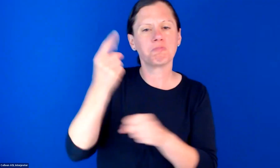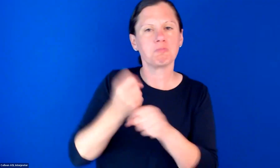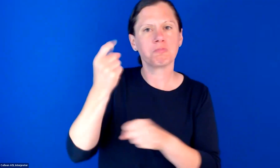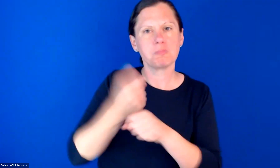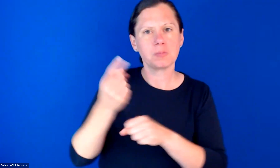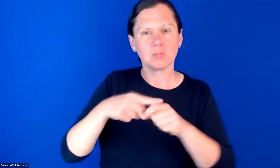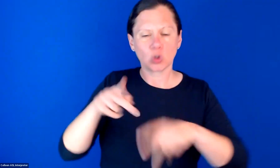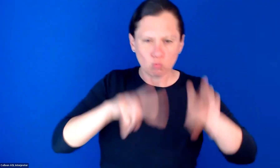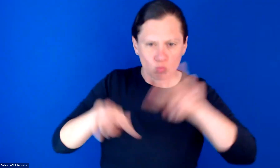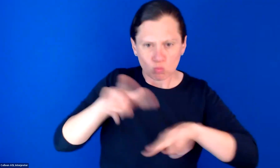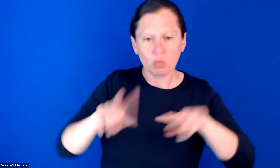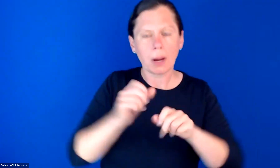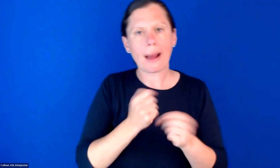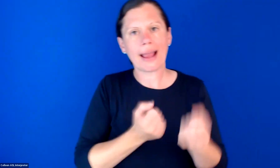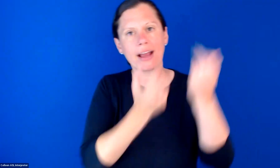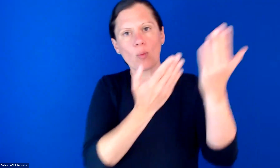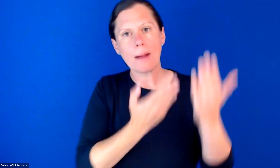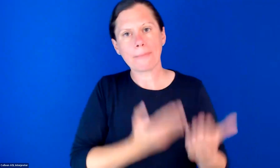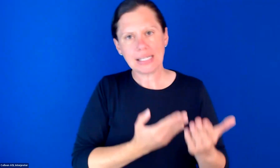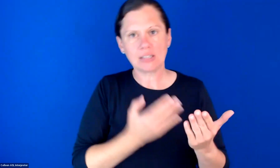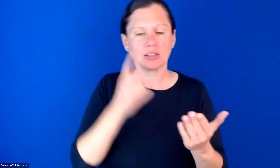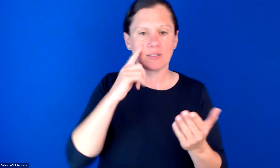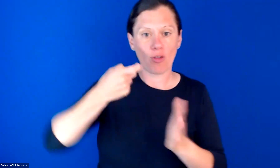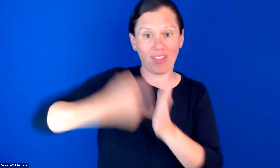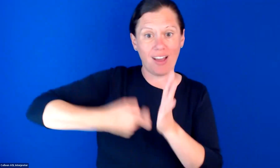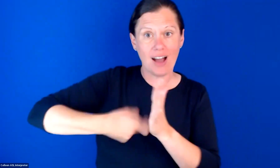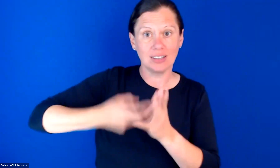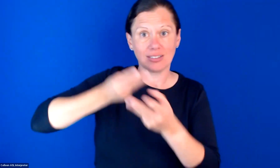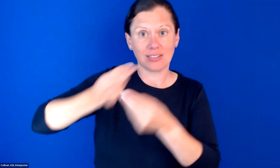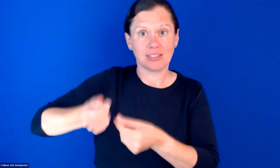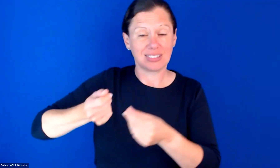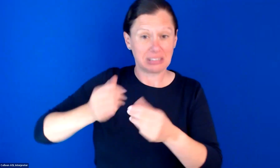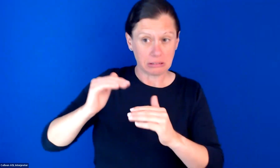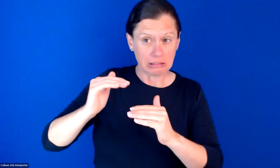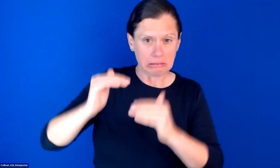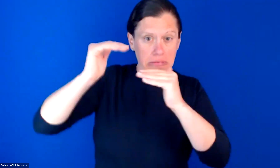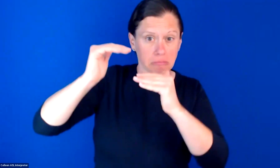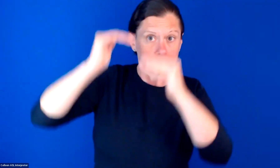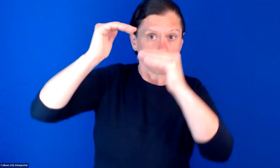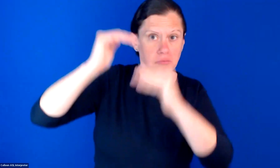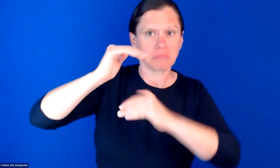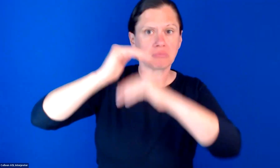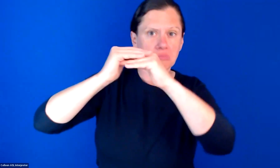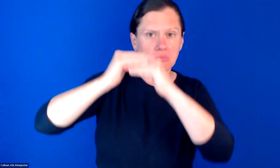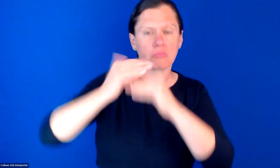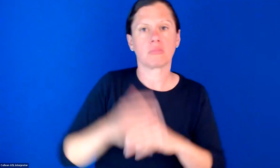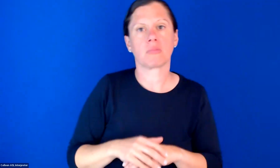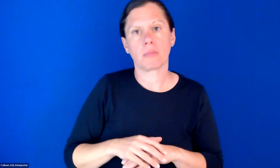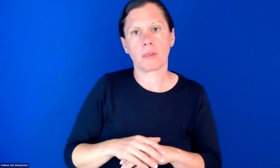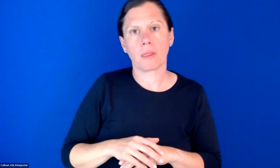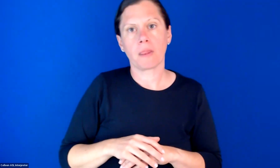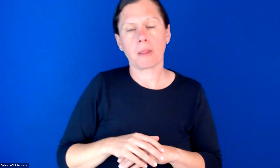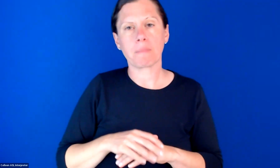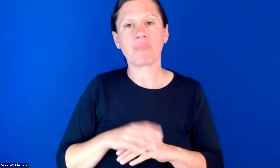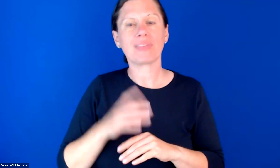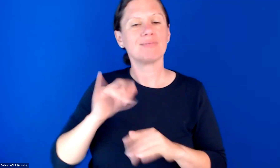to increase the benefits up to the CPI, and they'll do that on an annual basis.